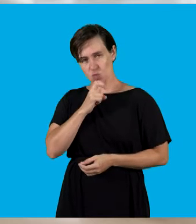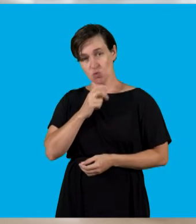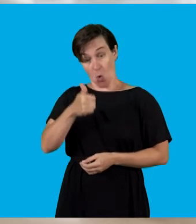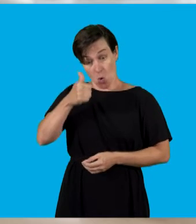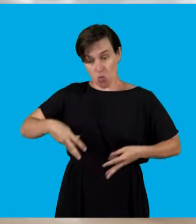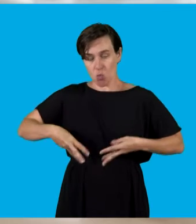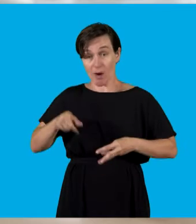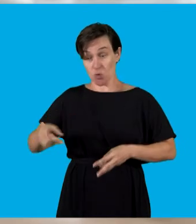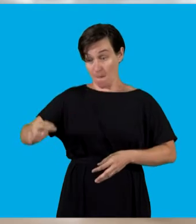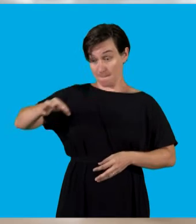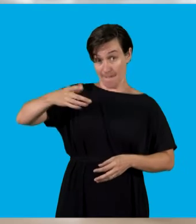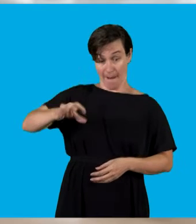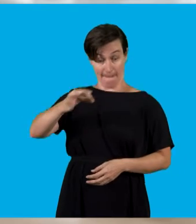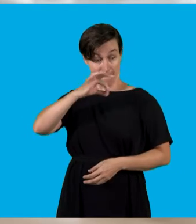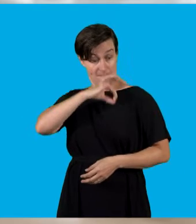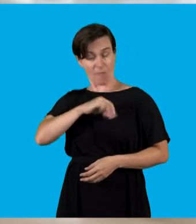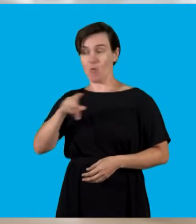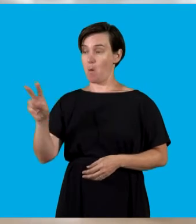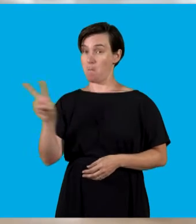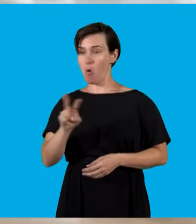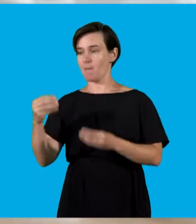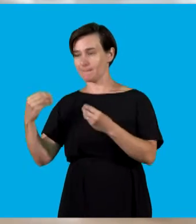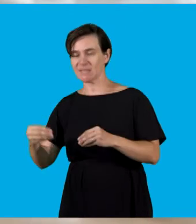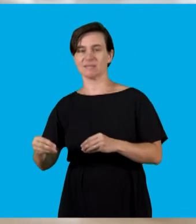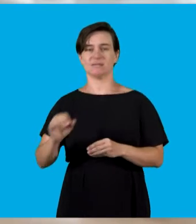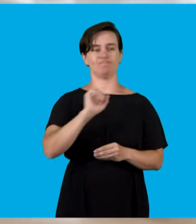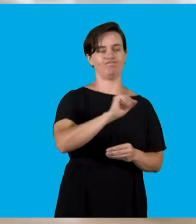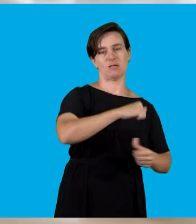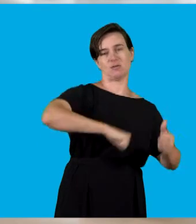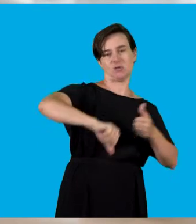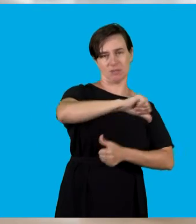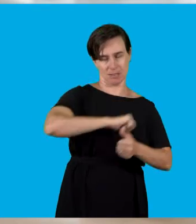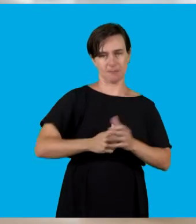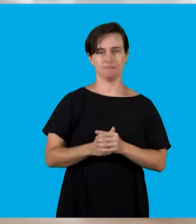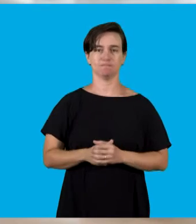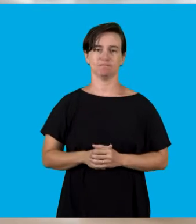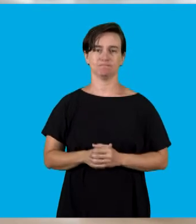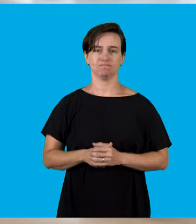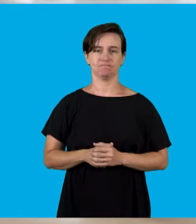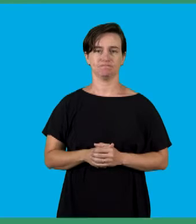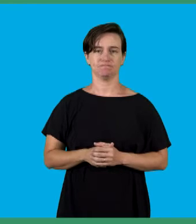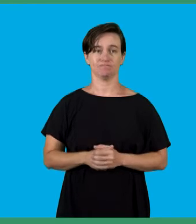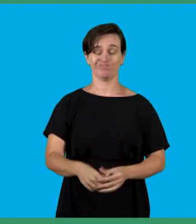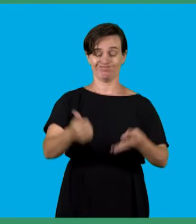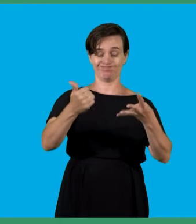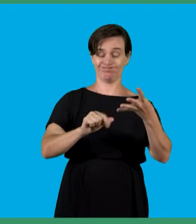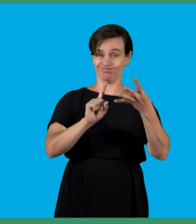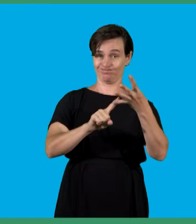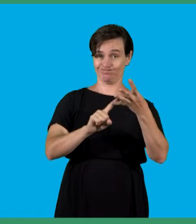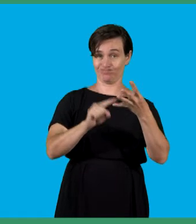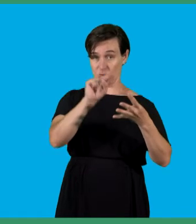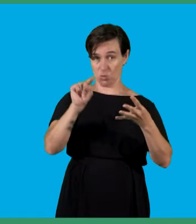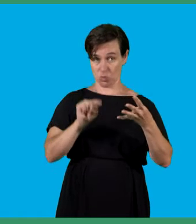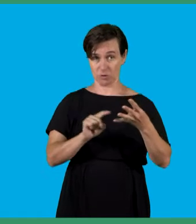that is going to benefit both the business as well as the society. Question number 4, it says, read